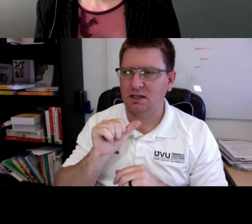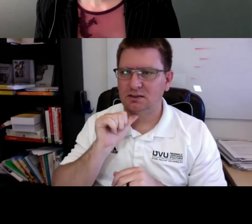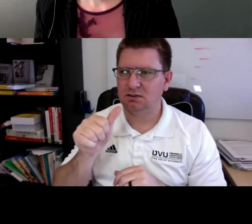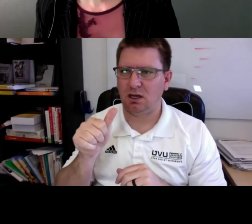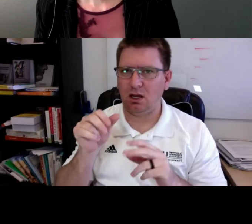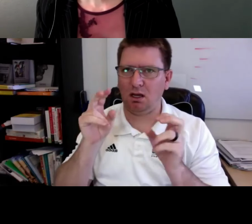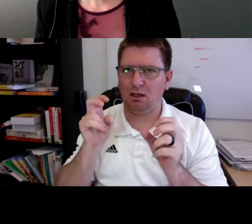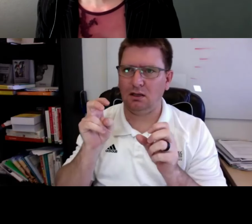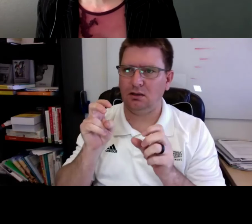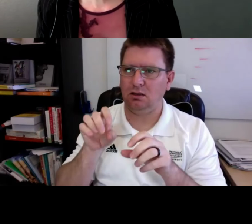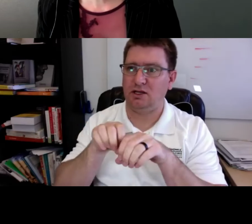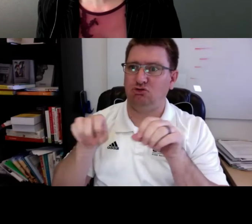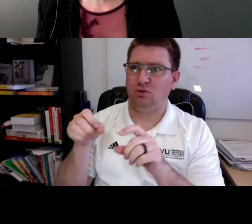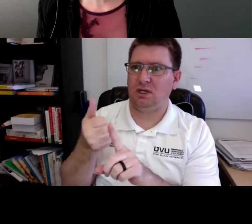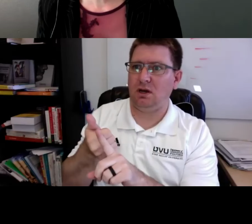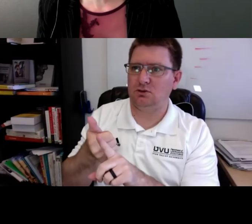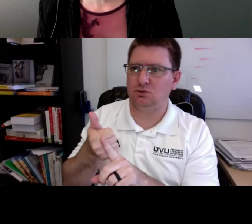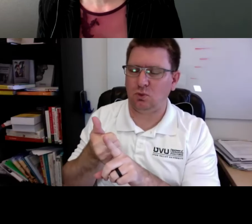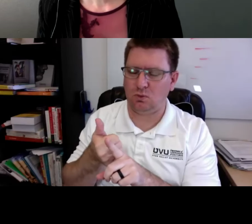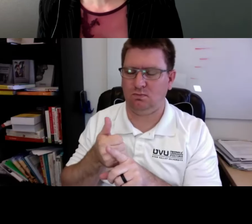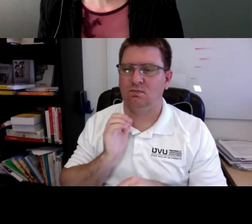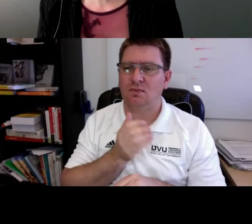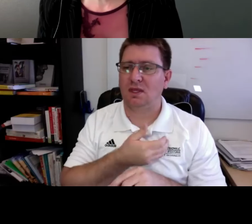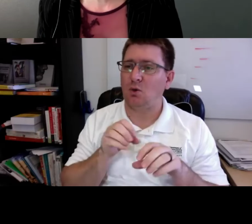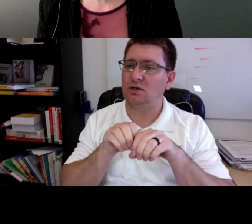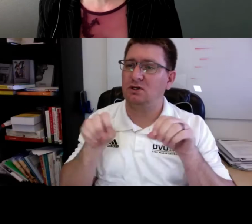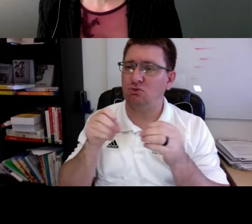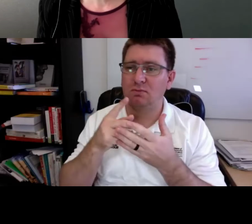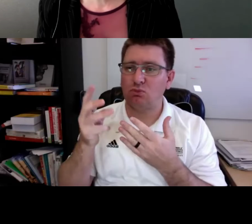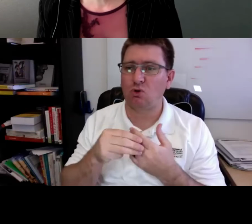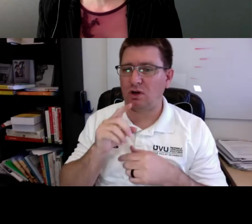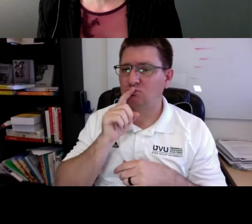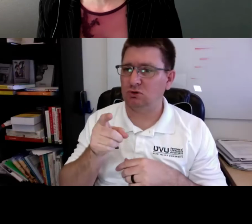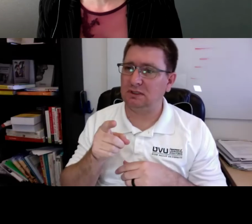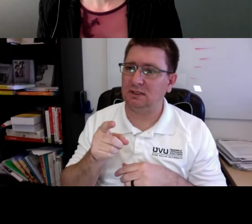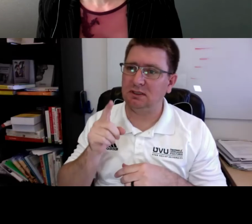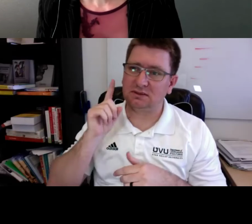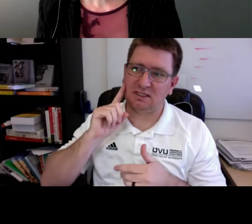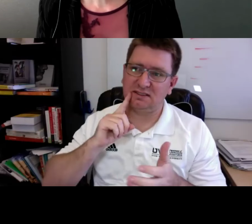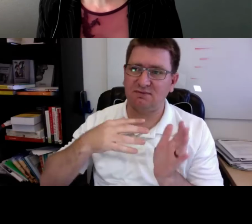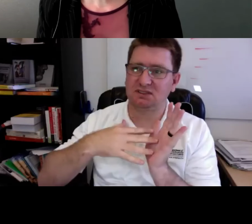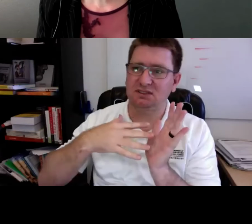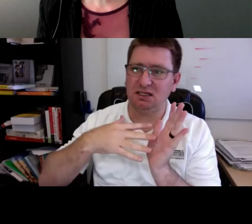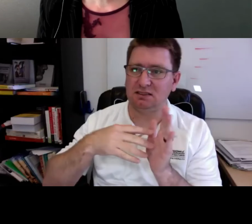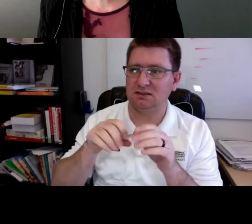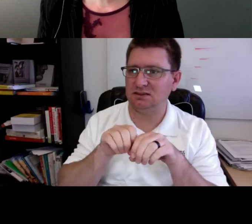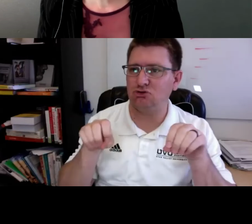emphasis. It's not like the degree itself is an interpreting degree.